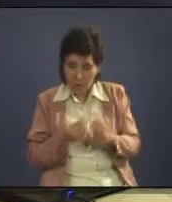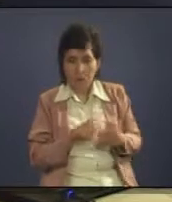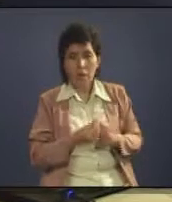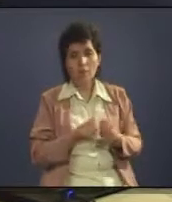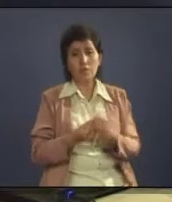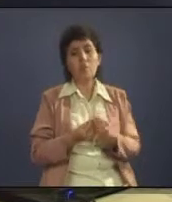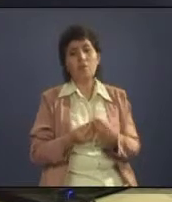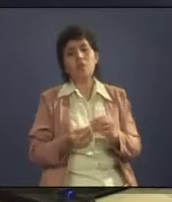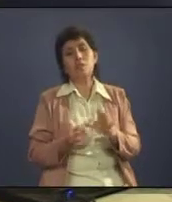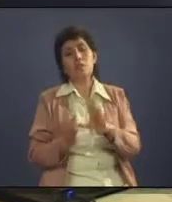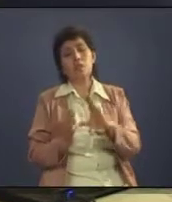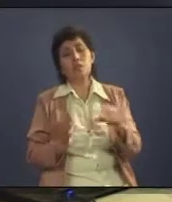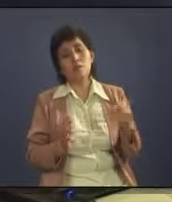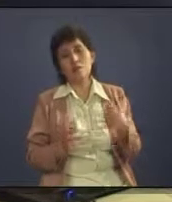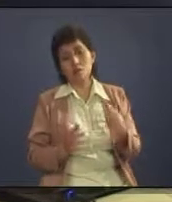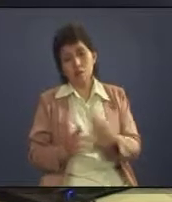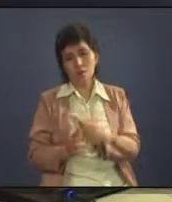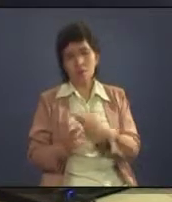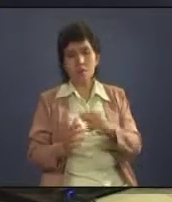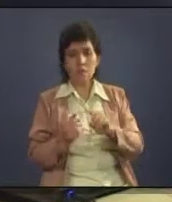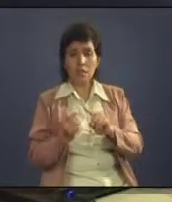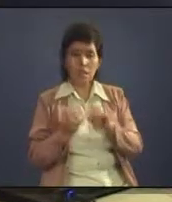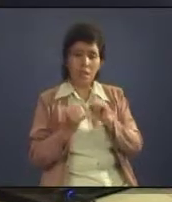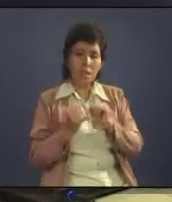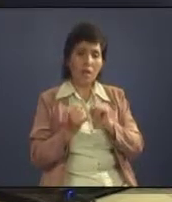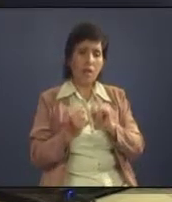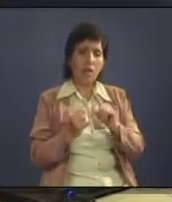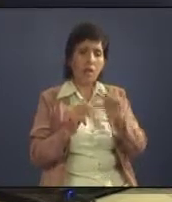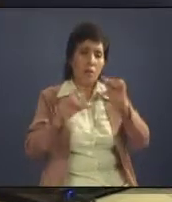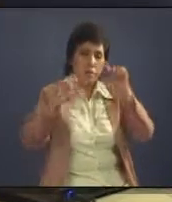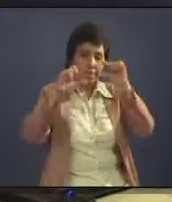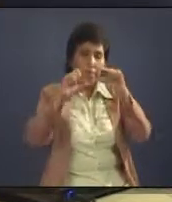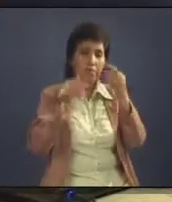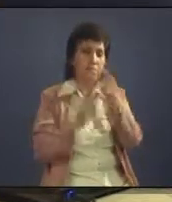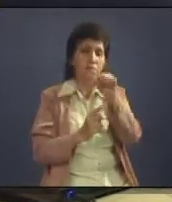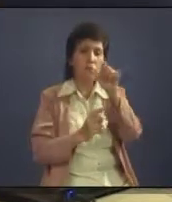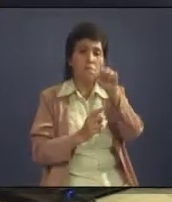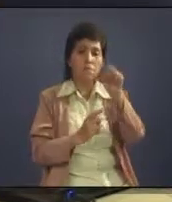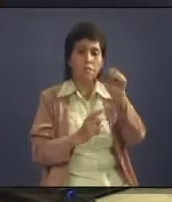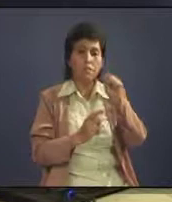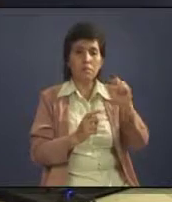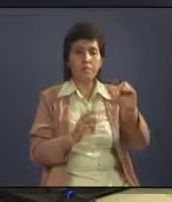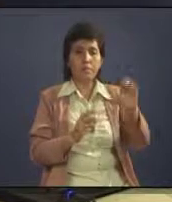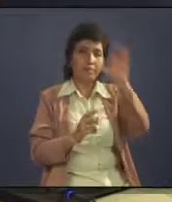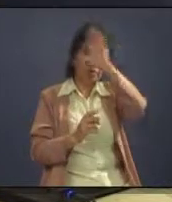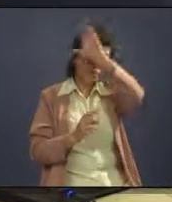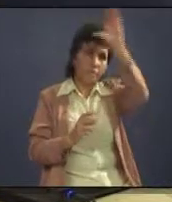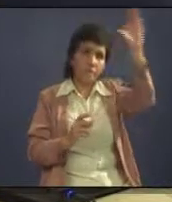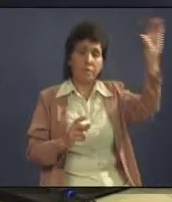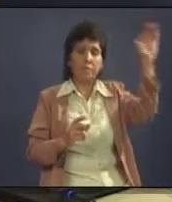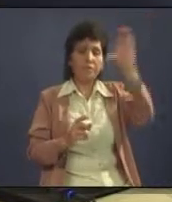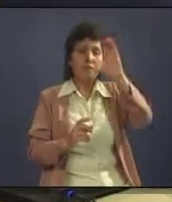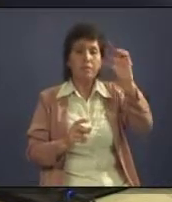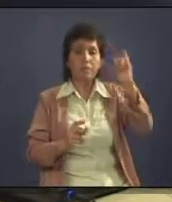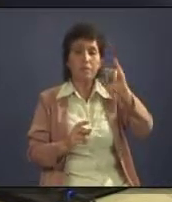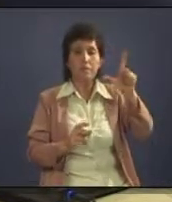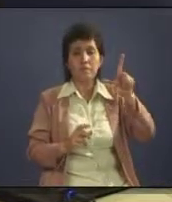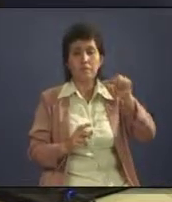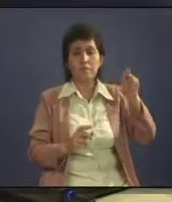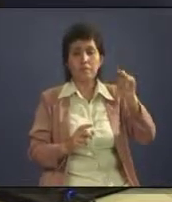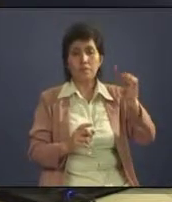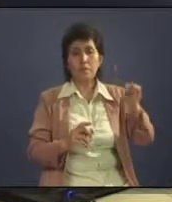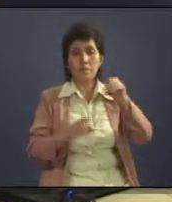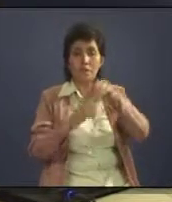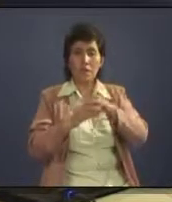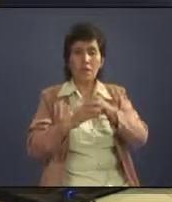these four. Next one is the glass ceiling. Glass ceiling here, it refers to when there